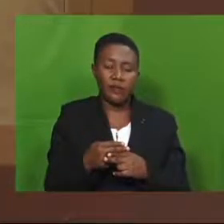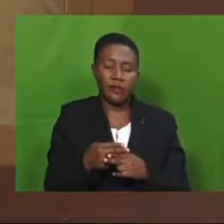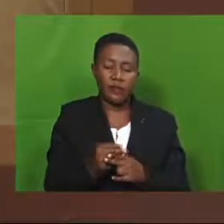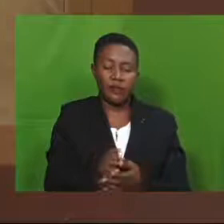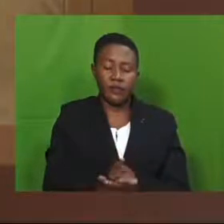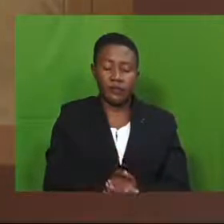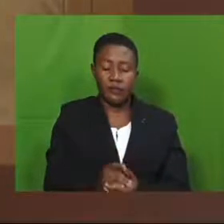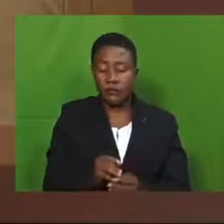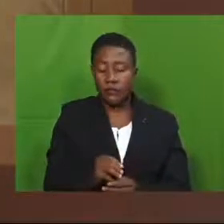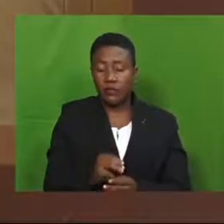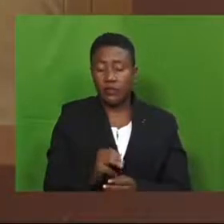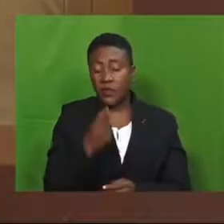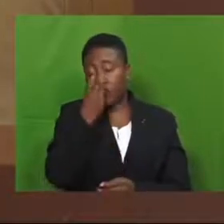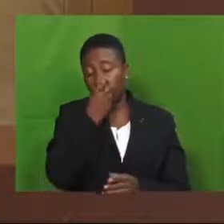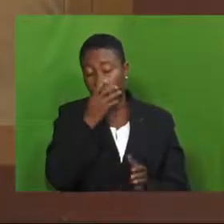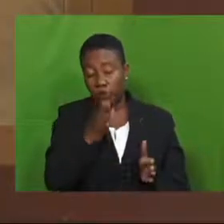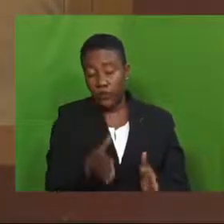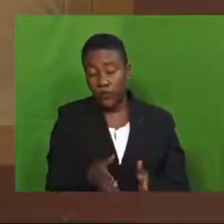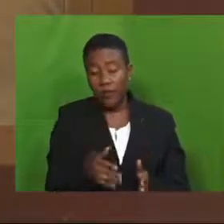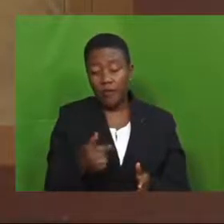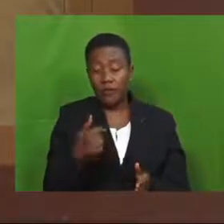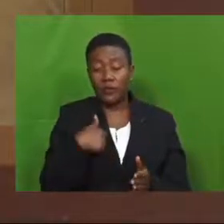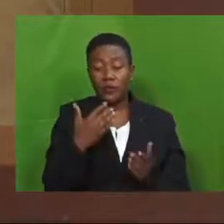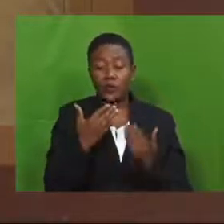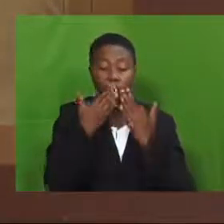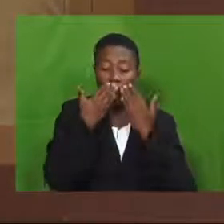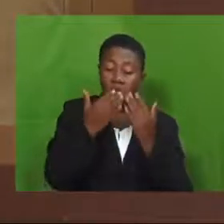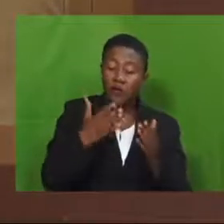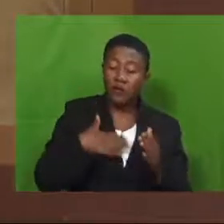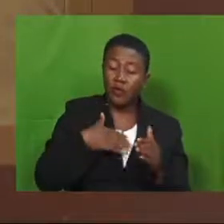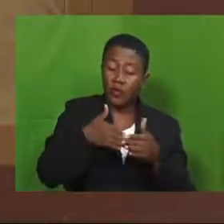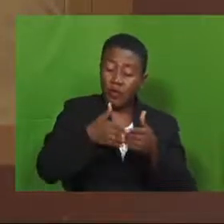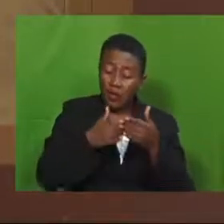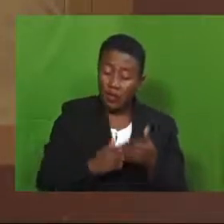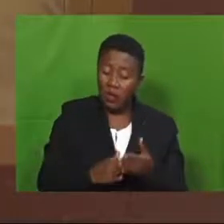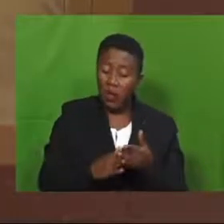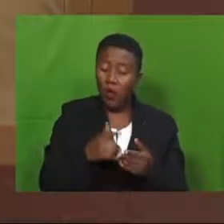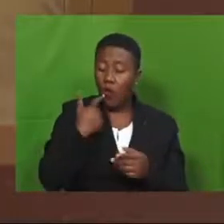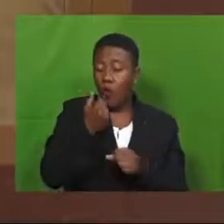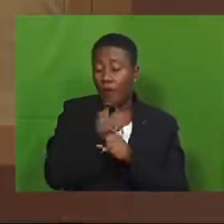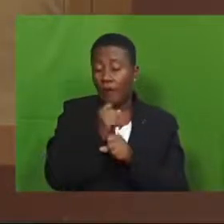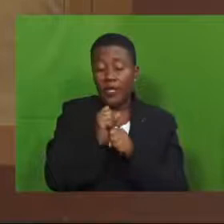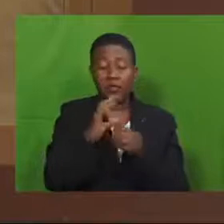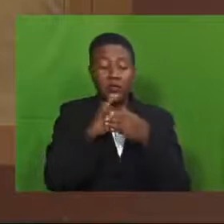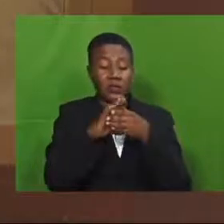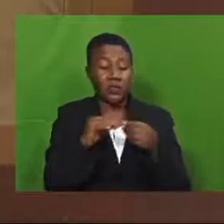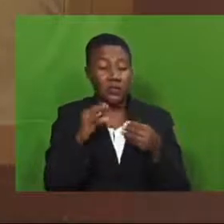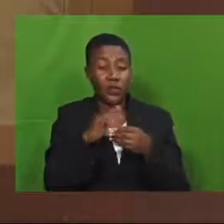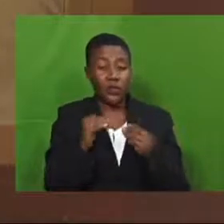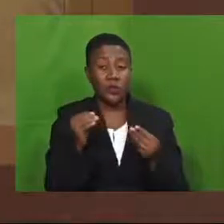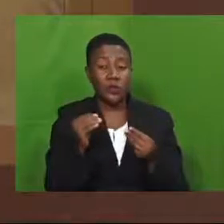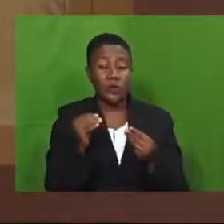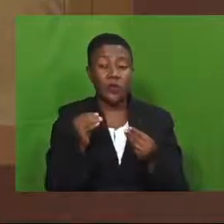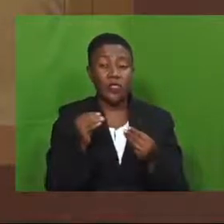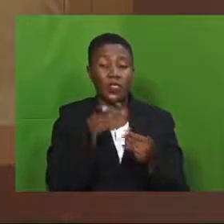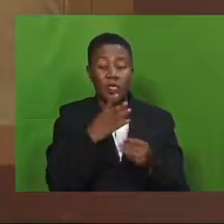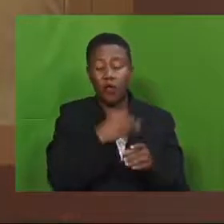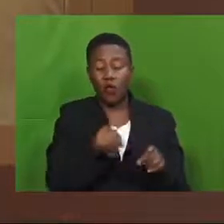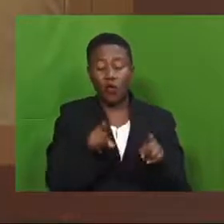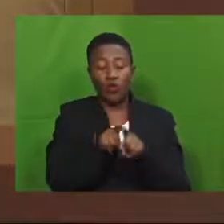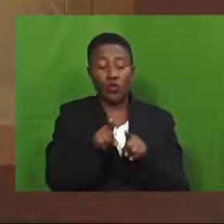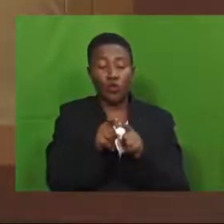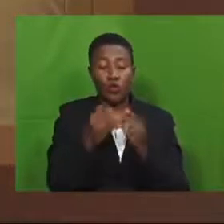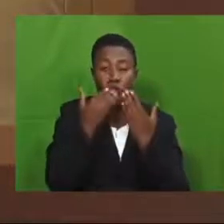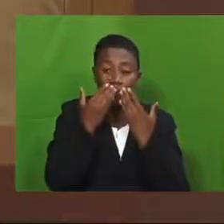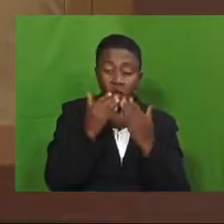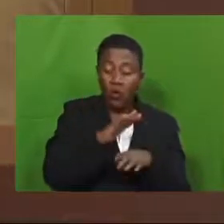Mr. Speaker, I want to thank my leader, the maker of the statement. And I want to thank all